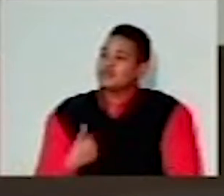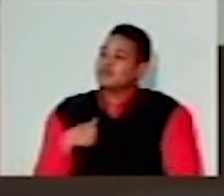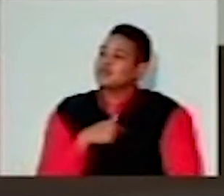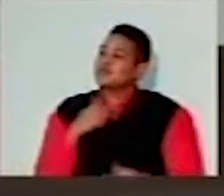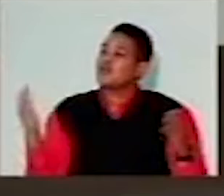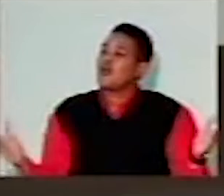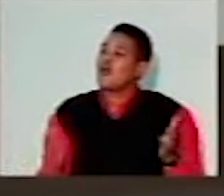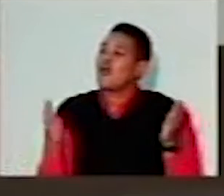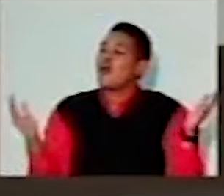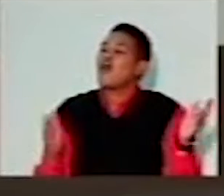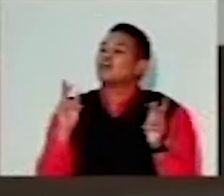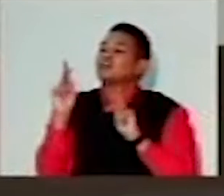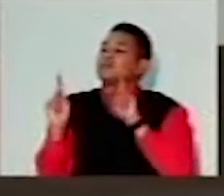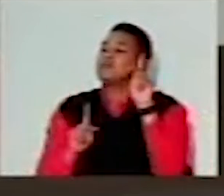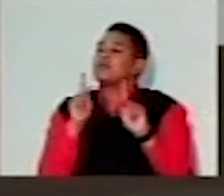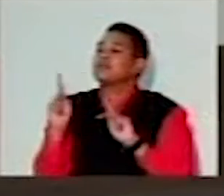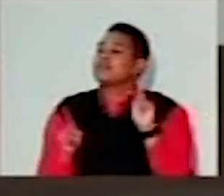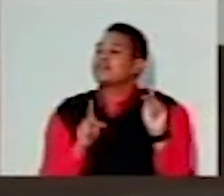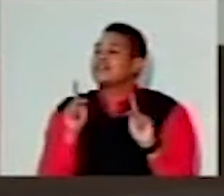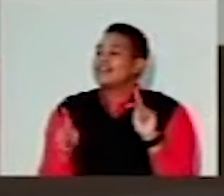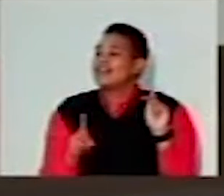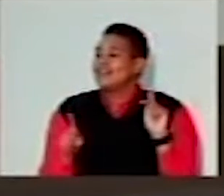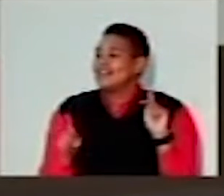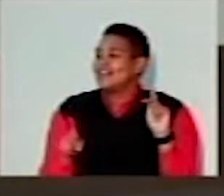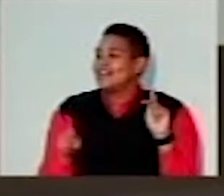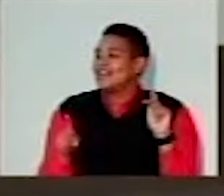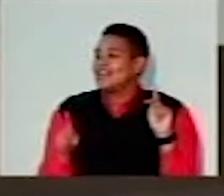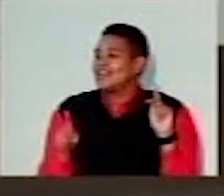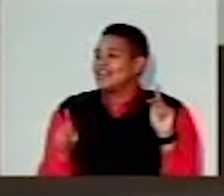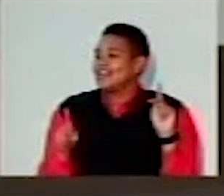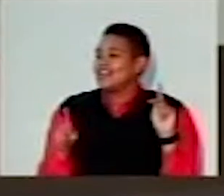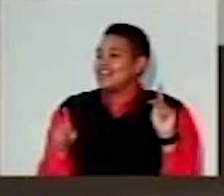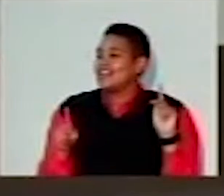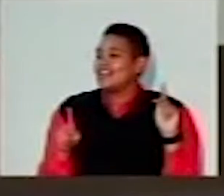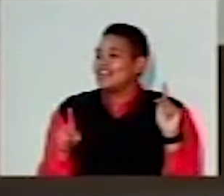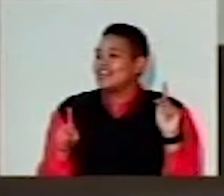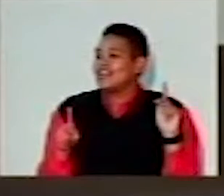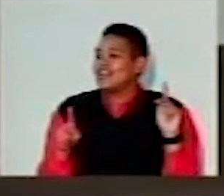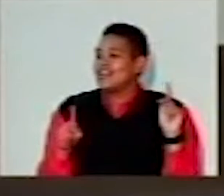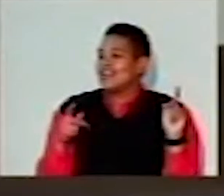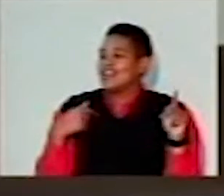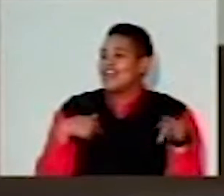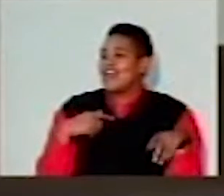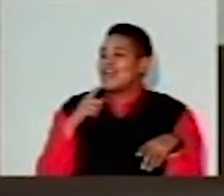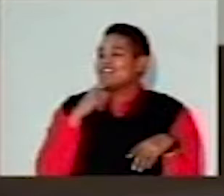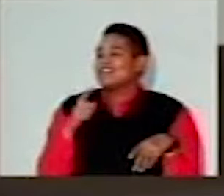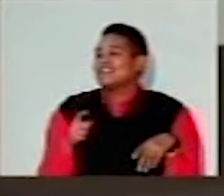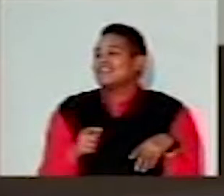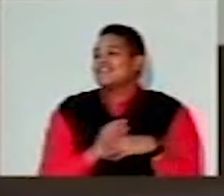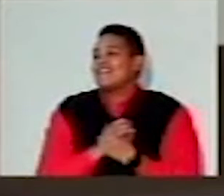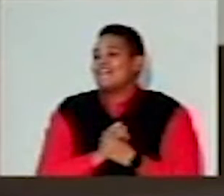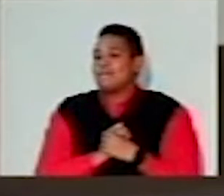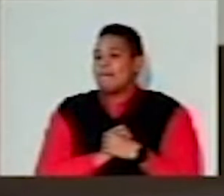to vote their choice. I have no garrison. And also, Mr.